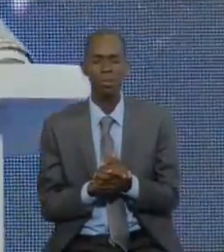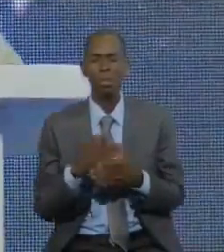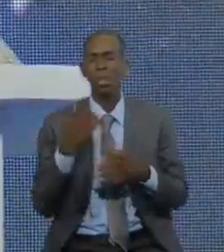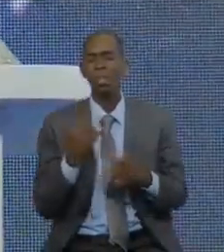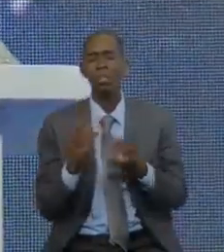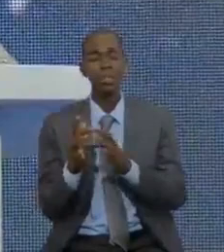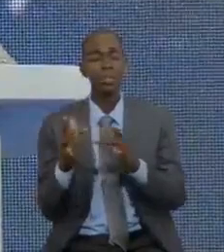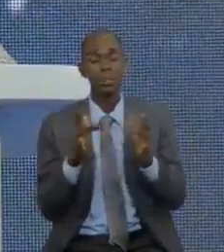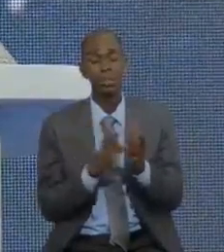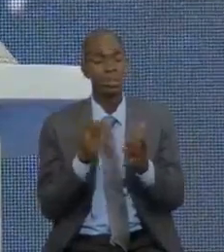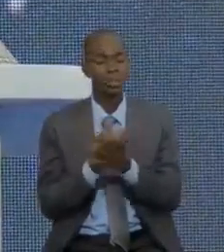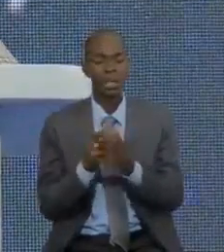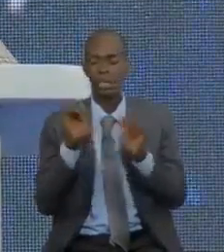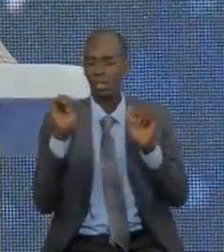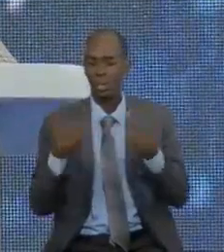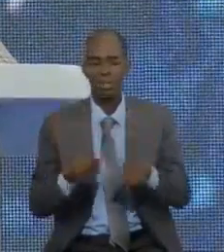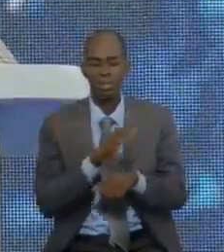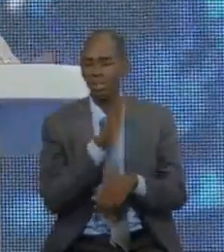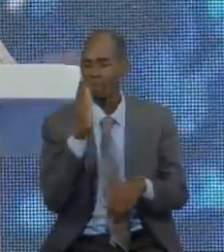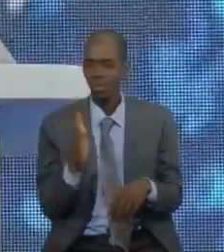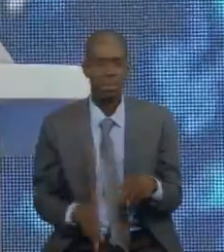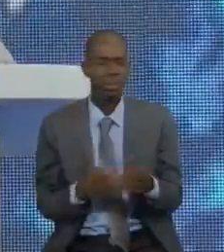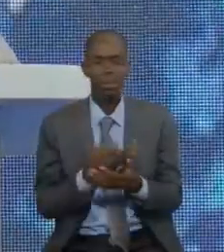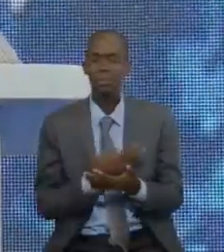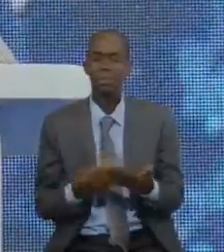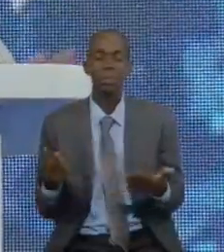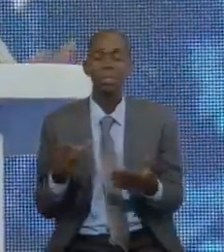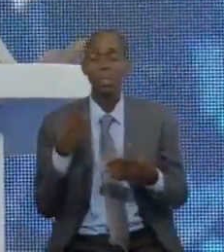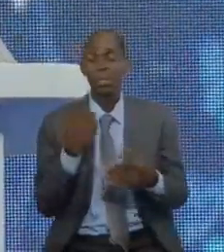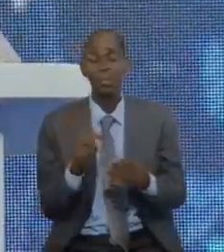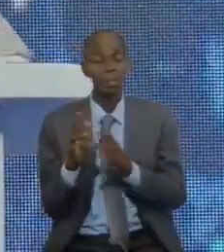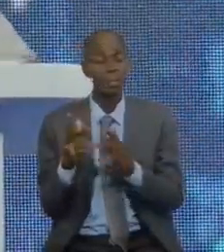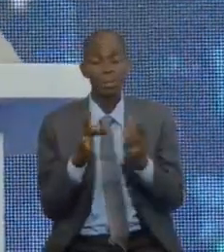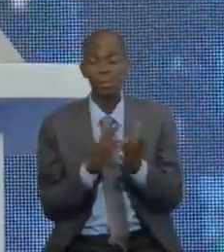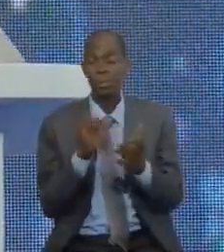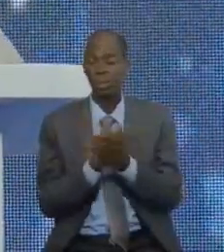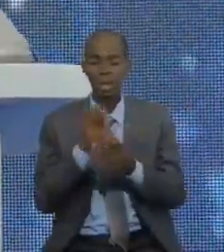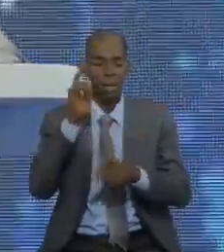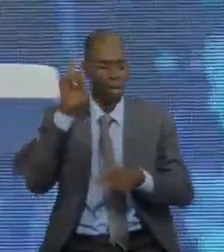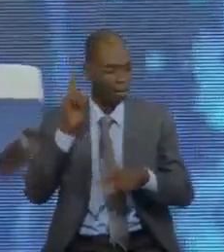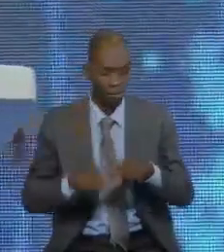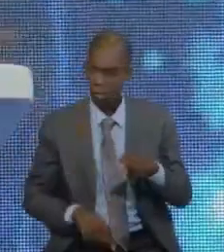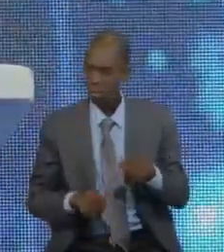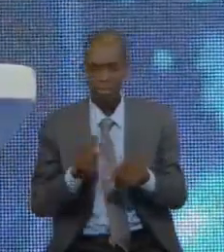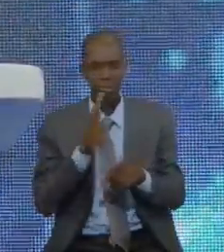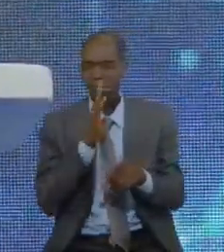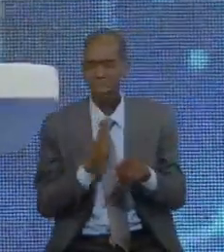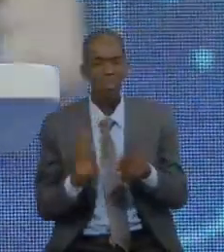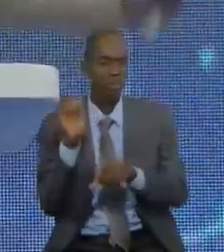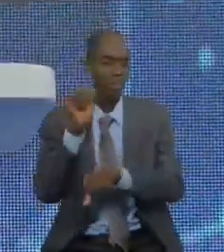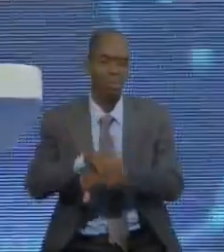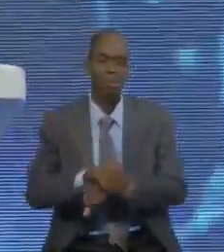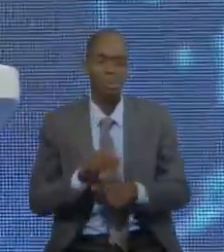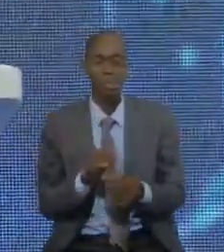that can never fail. The Jesus that cannot be defeated.